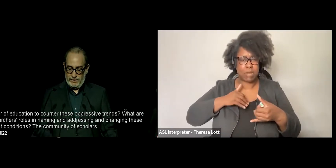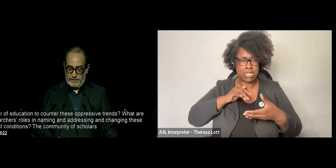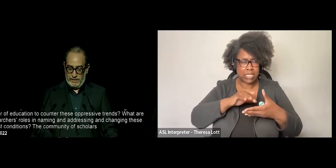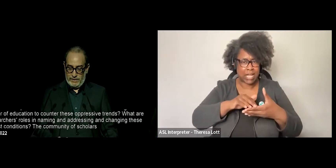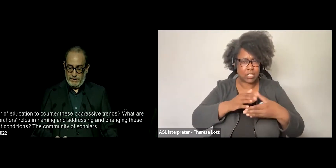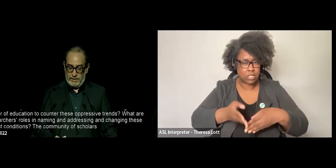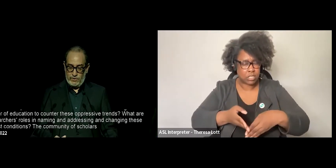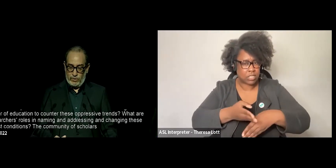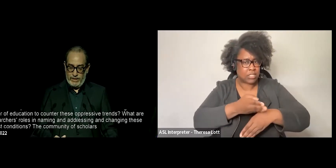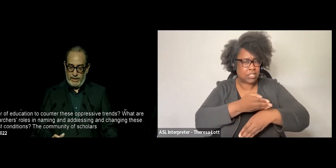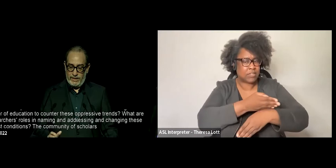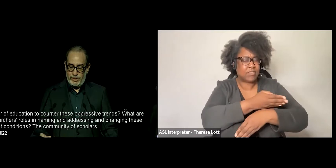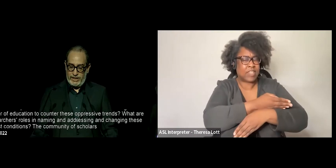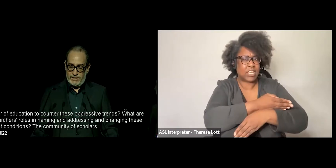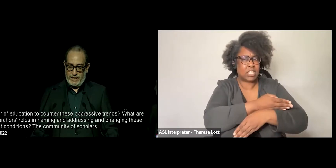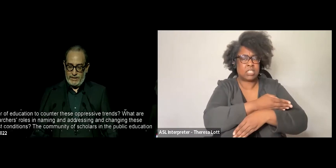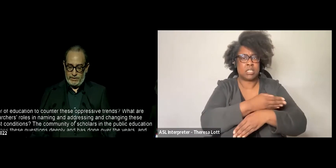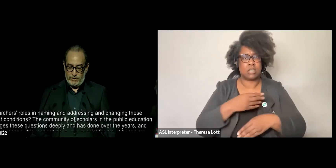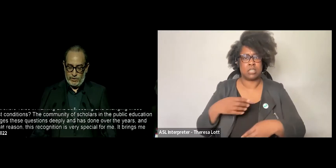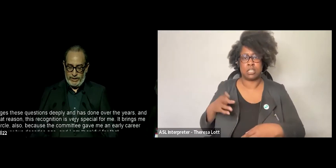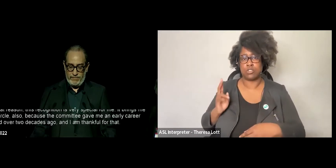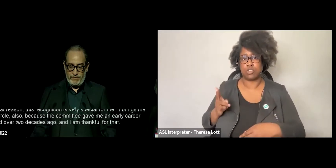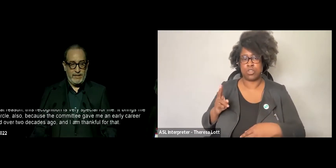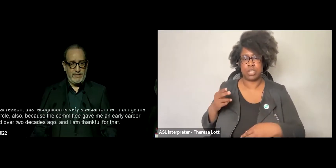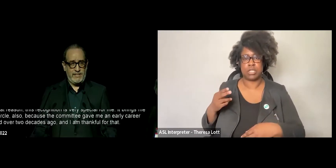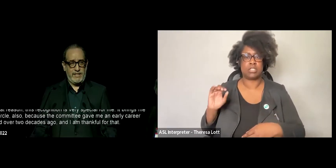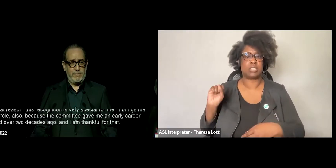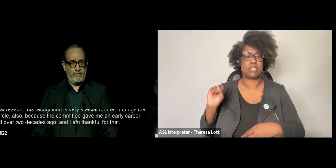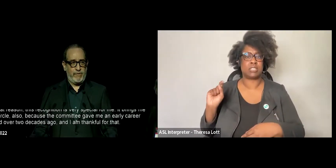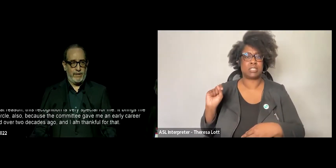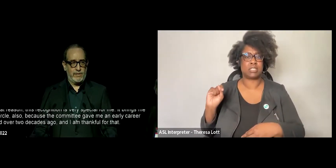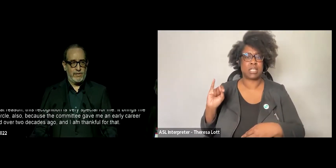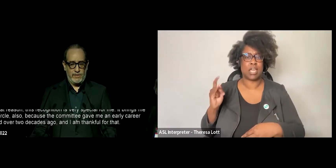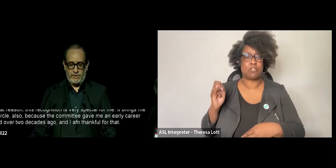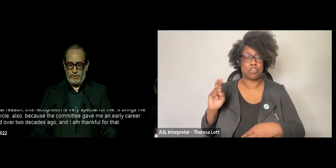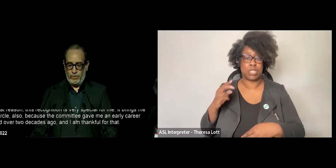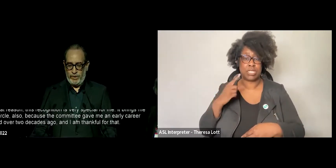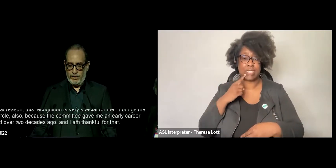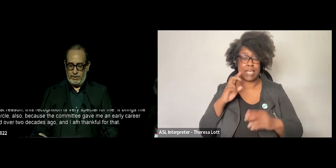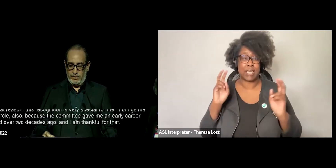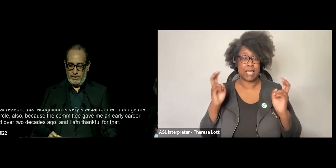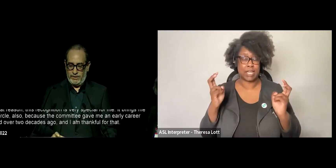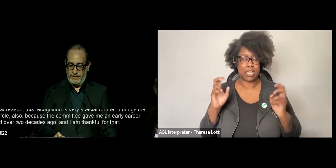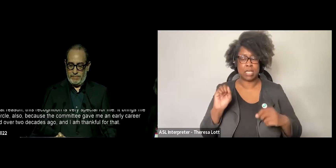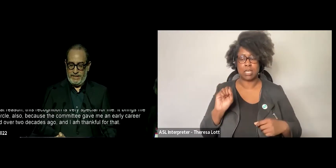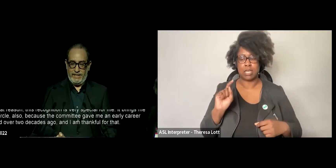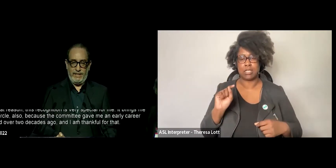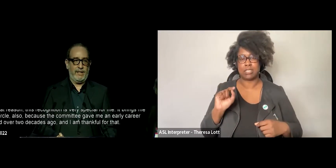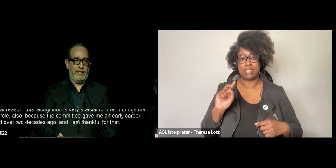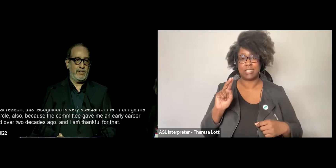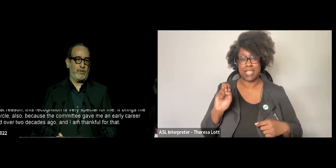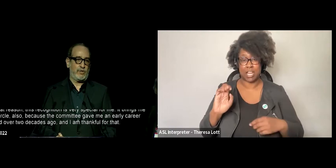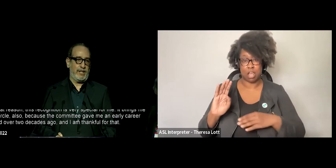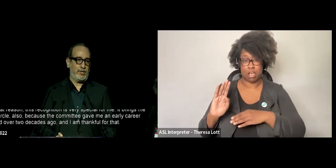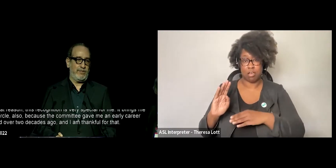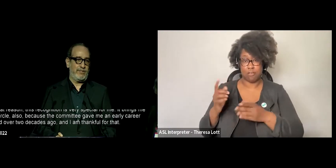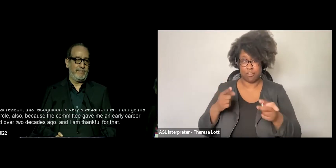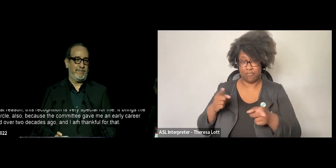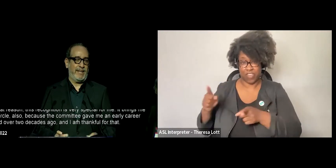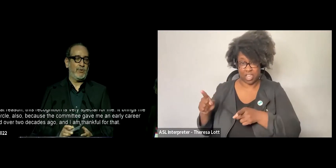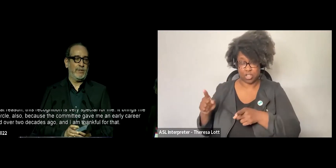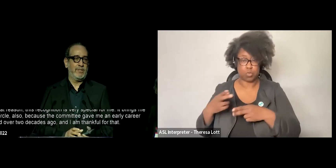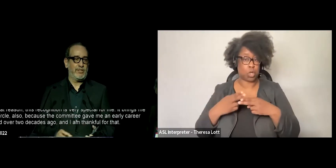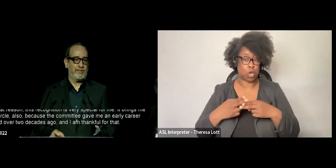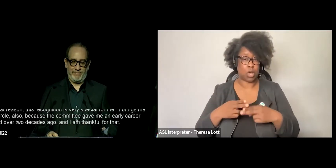what historian Henry Jack Steiker described as the state of affairs we called disability and its